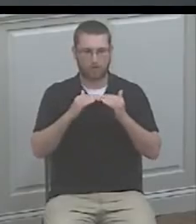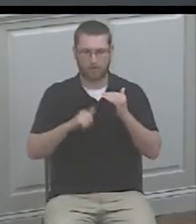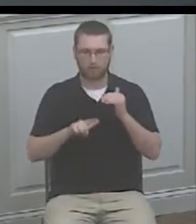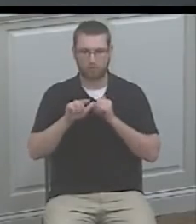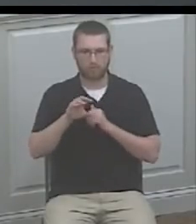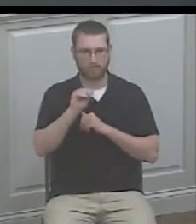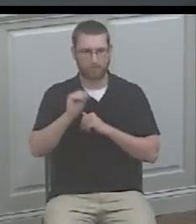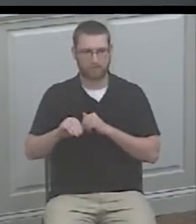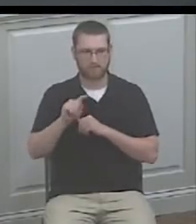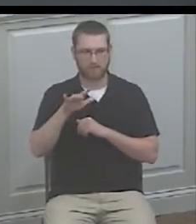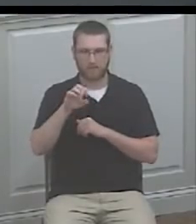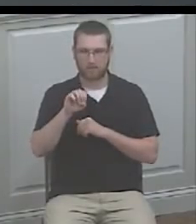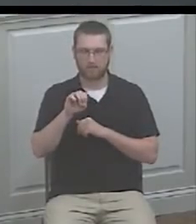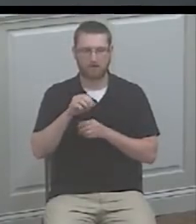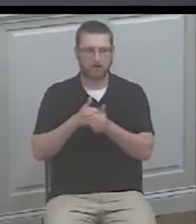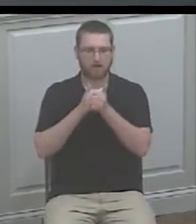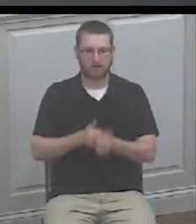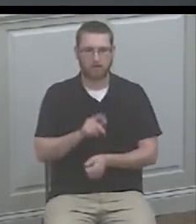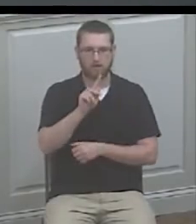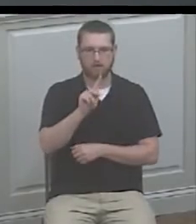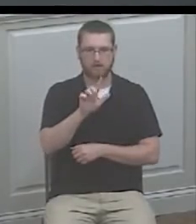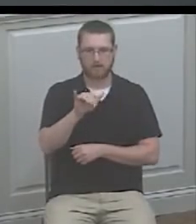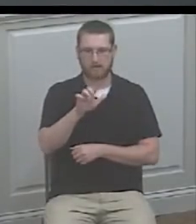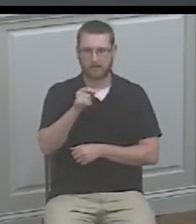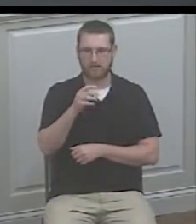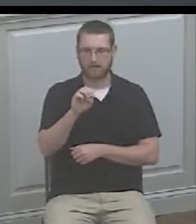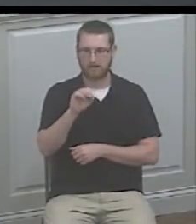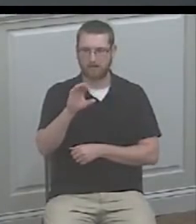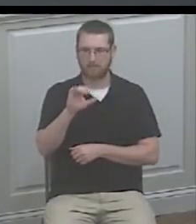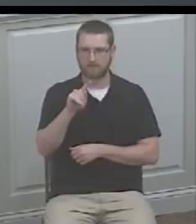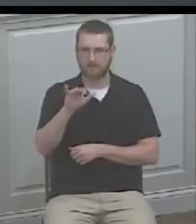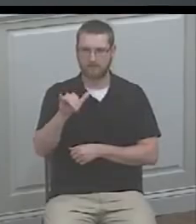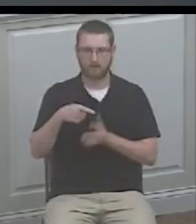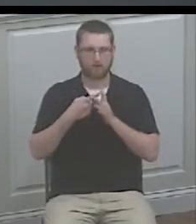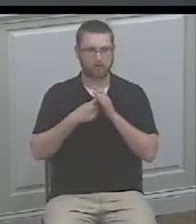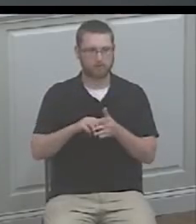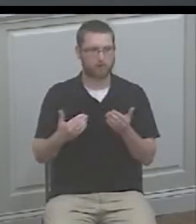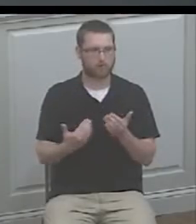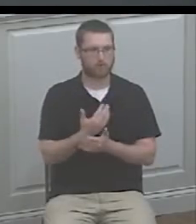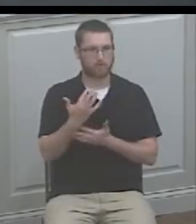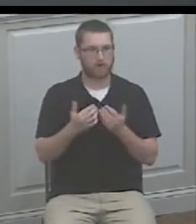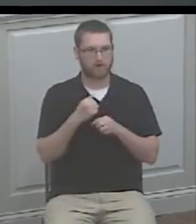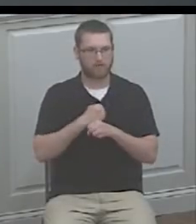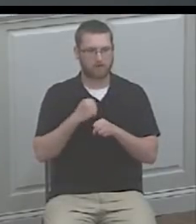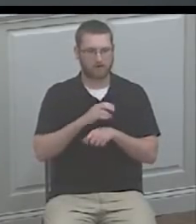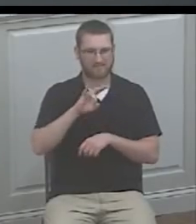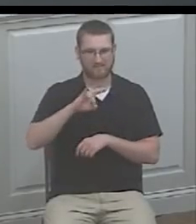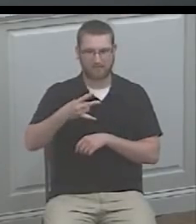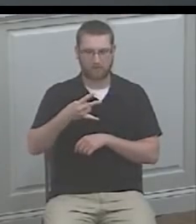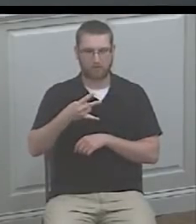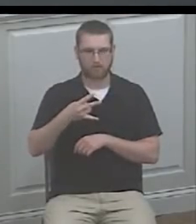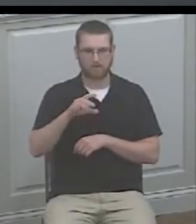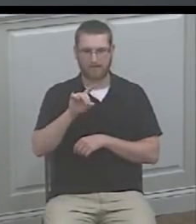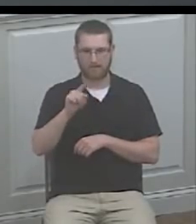percentile, according to the study published by the Kentucky League of Cities. We start a new firefighter at $7.81 per hour. This is just